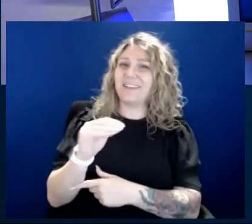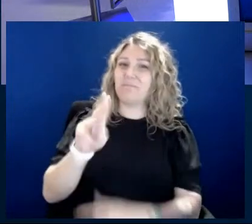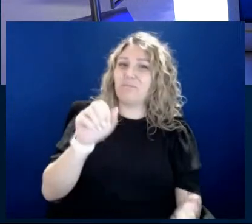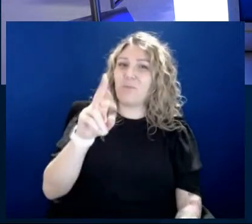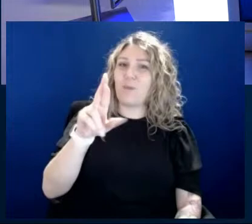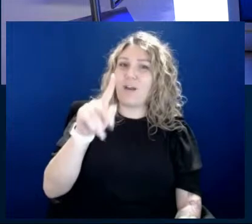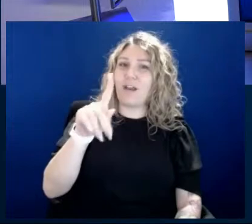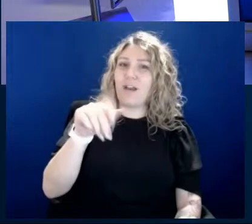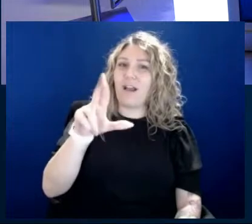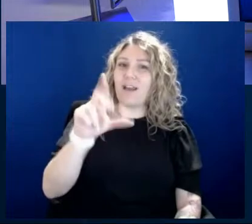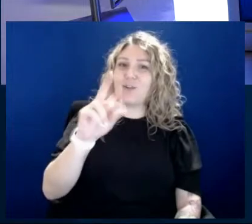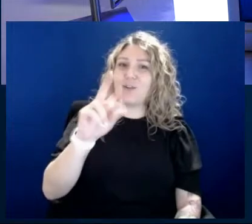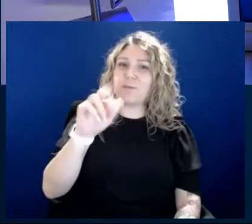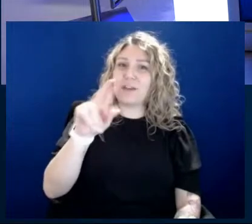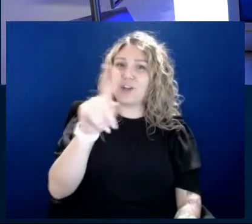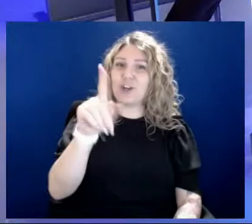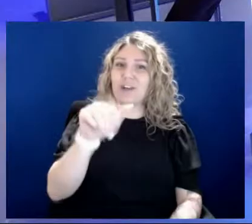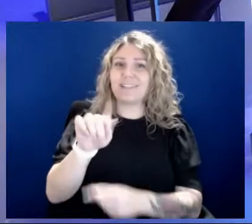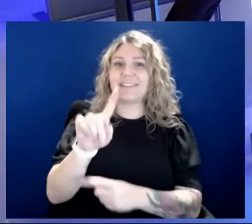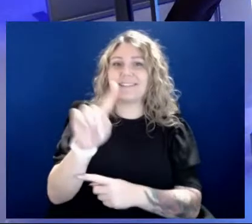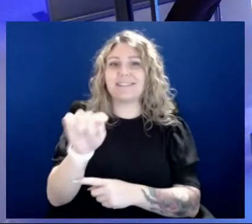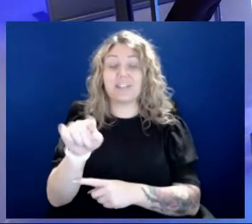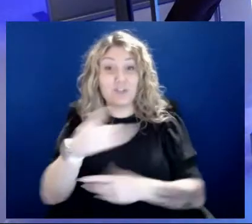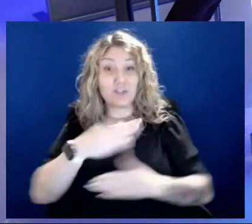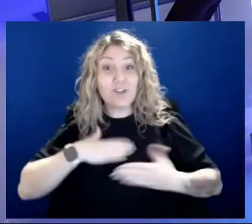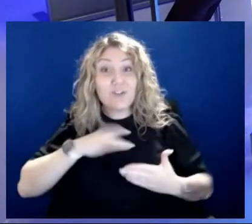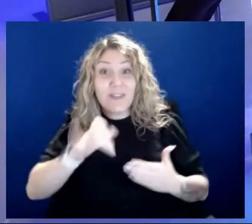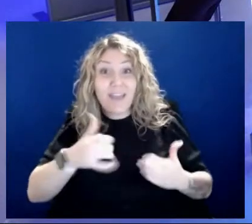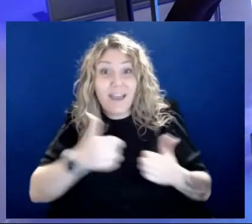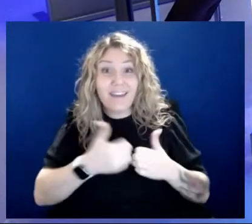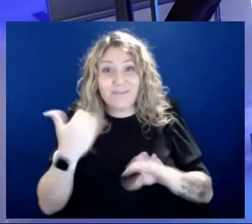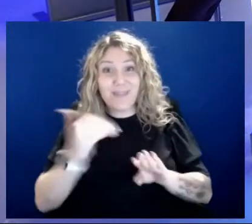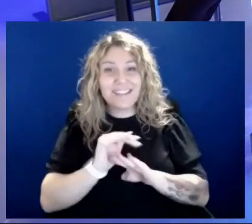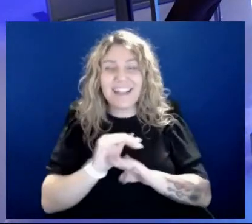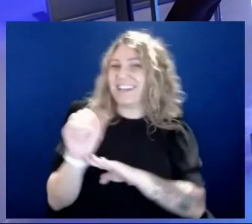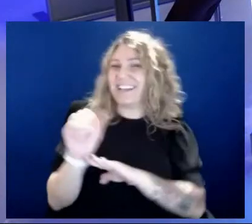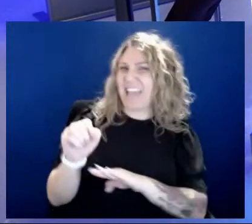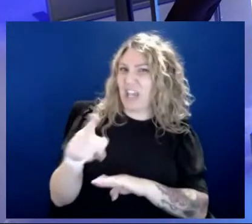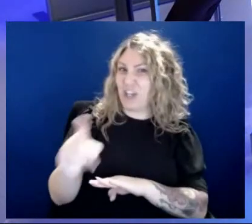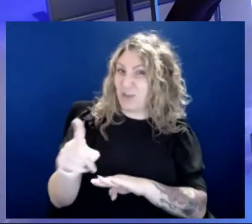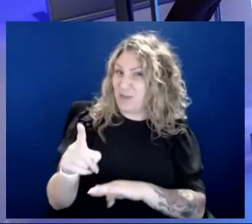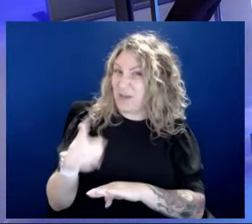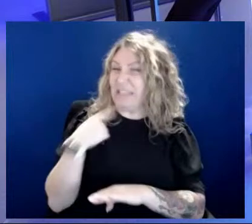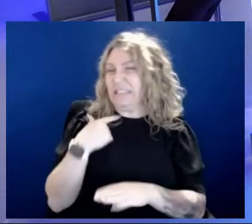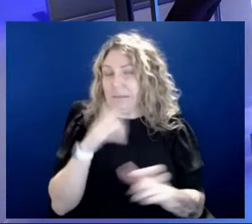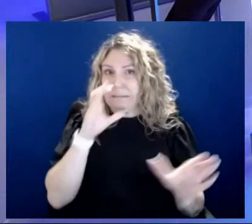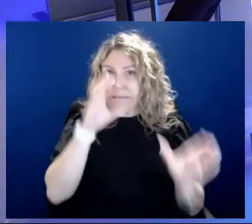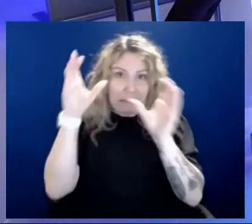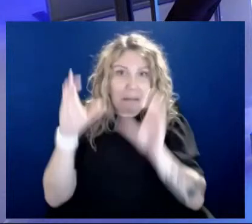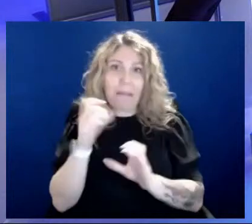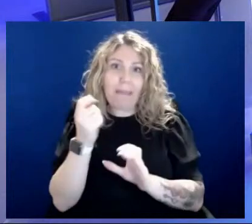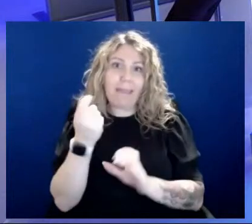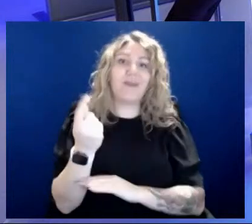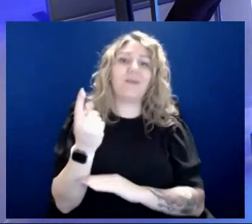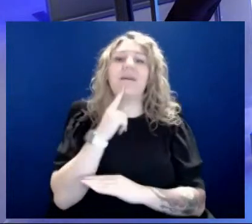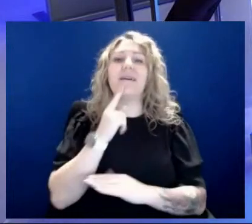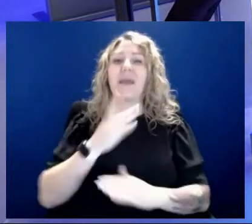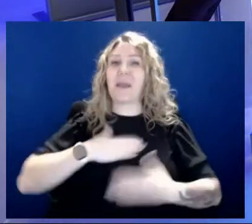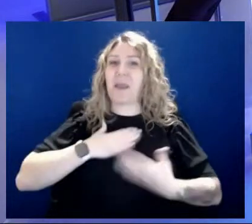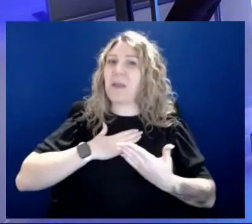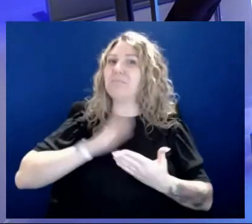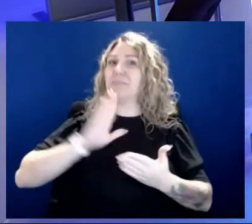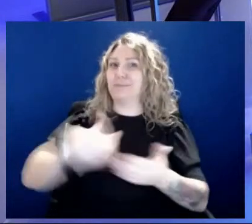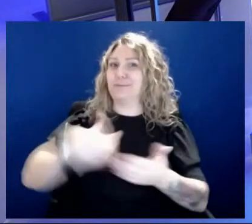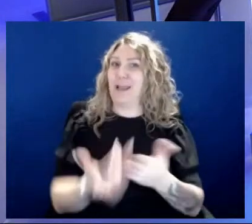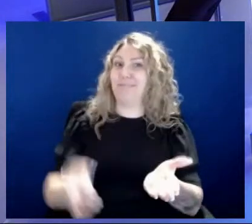how are you? Good morning. Enjoy that game last night? I really did. Okay, you said you stayed up a little late. A little late. Glad you made it here. I got up though. You're here. Just to be